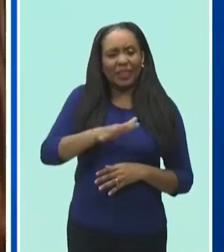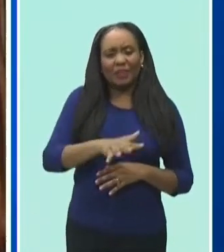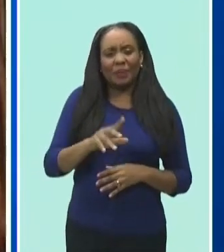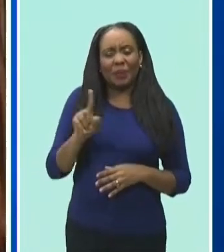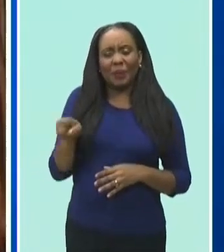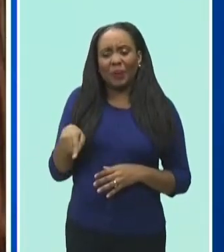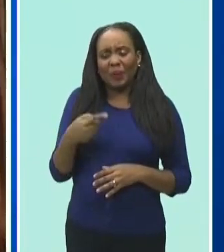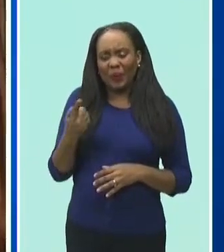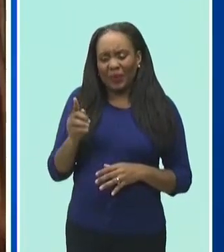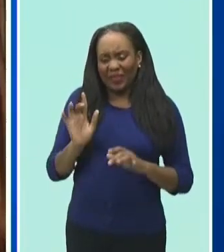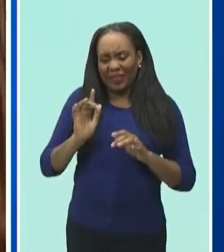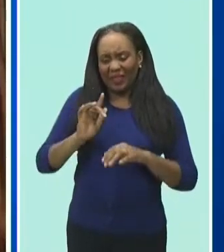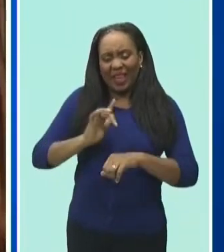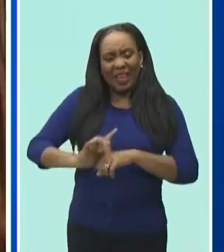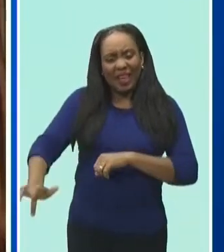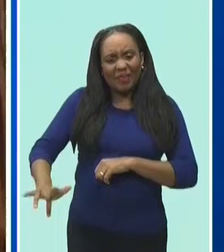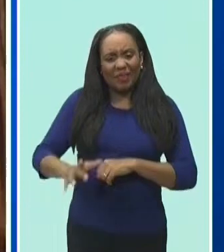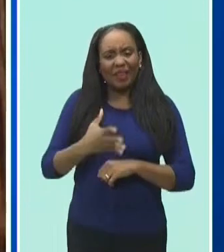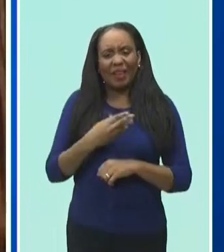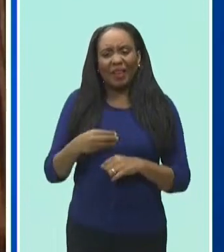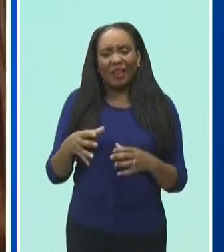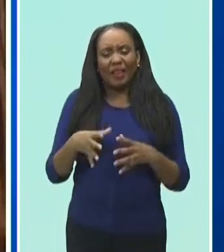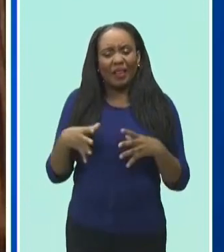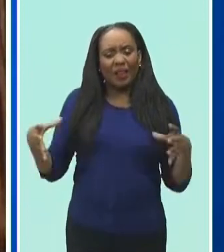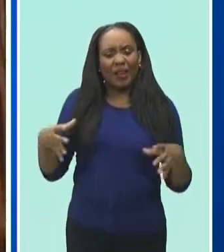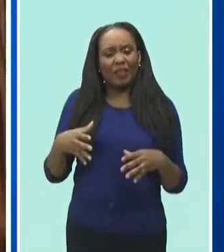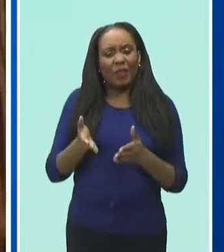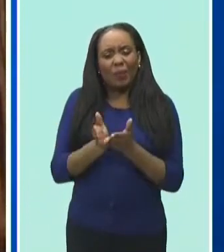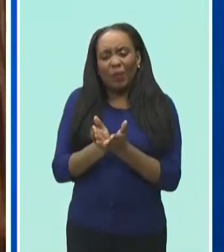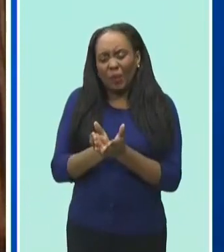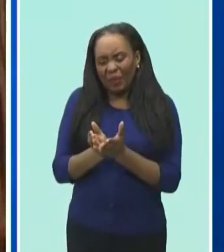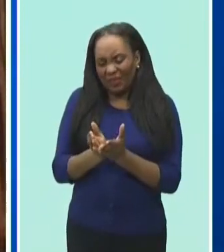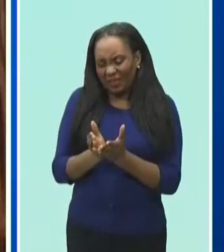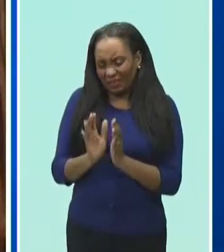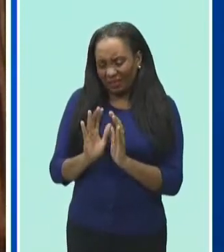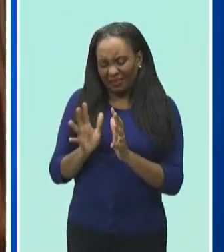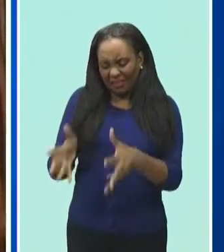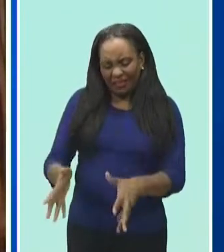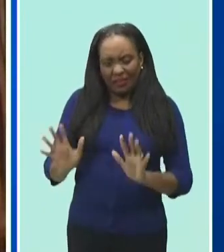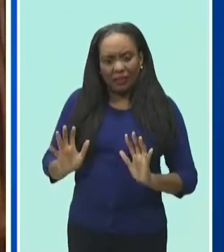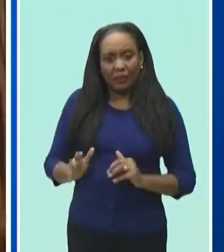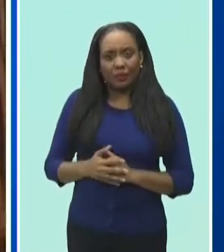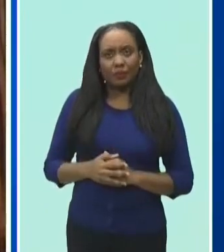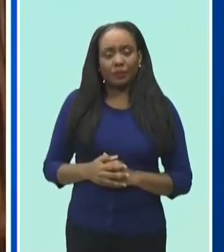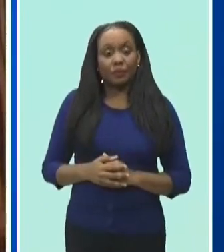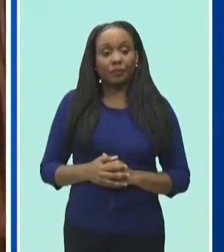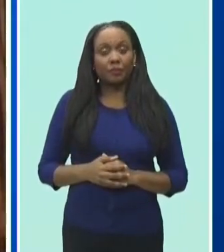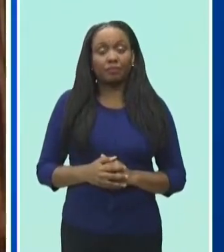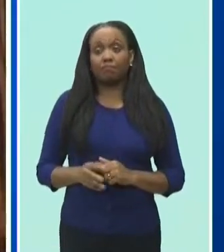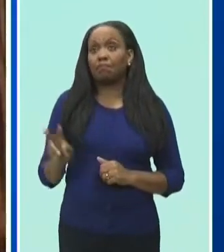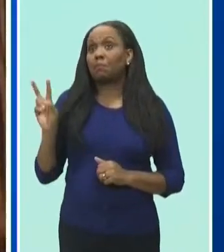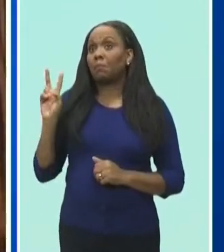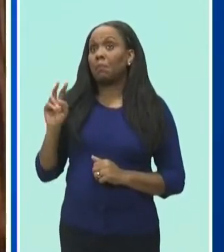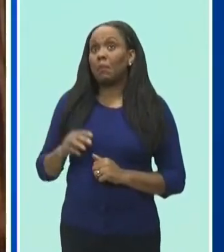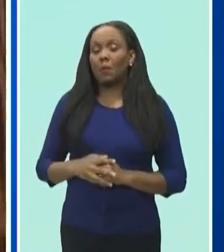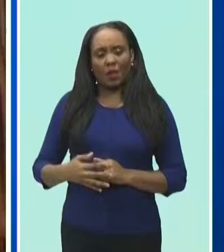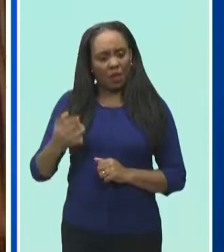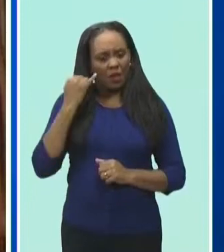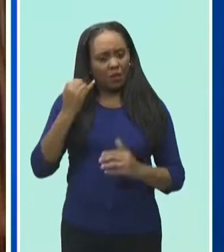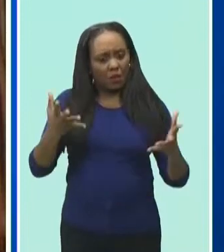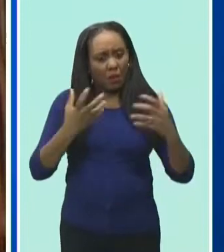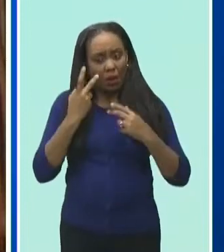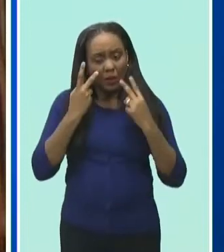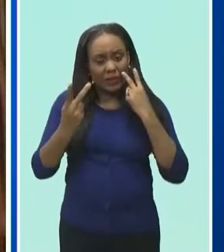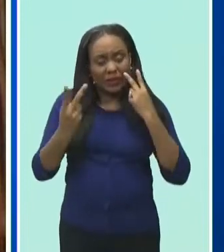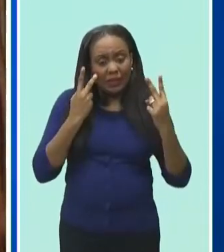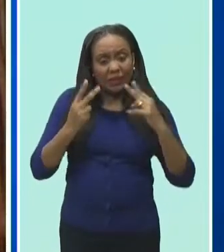to have a rebirth of the area, if one wishes to have a reinvigoration of the city of Bridgetown